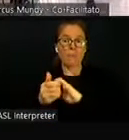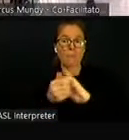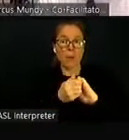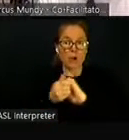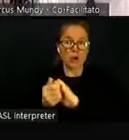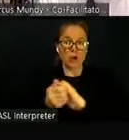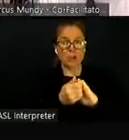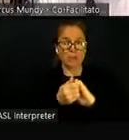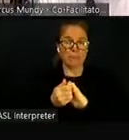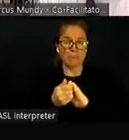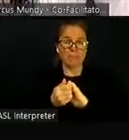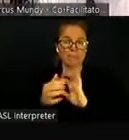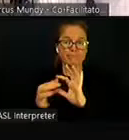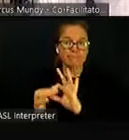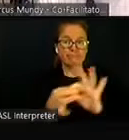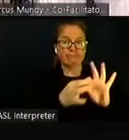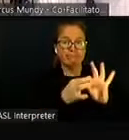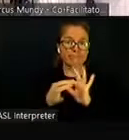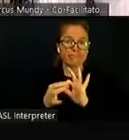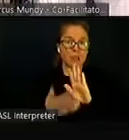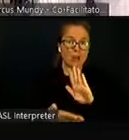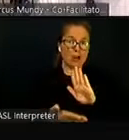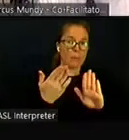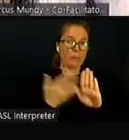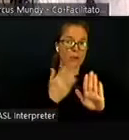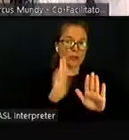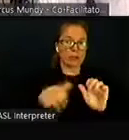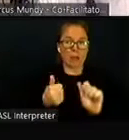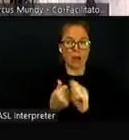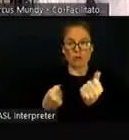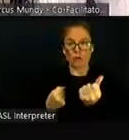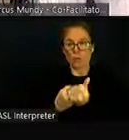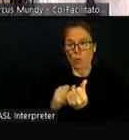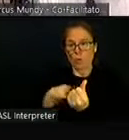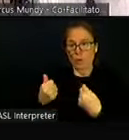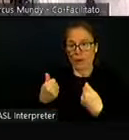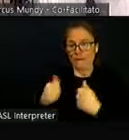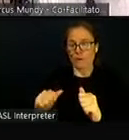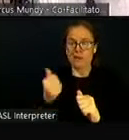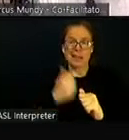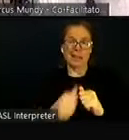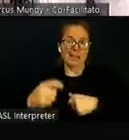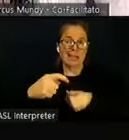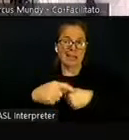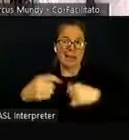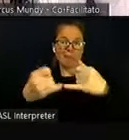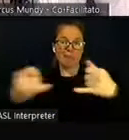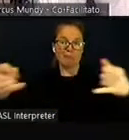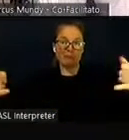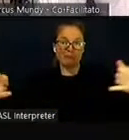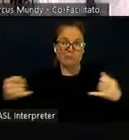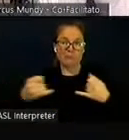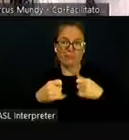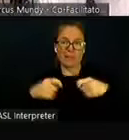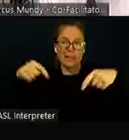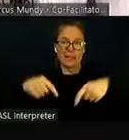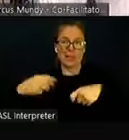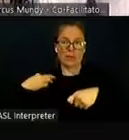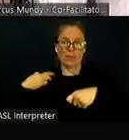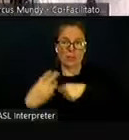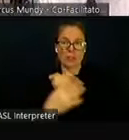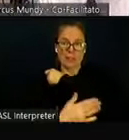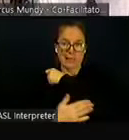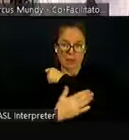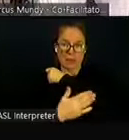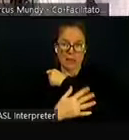wraparound operations to support those efforts when it falls within the Washington County area. And then we continuously